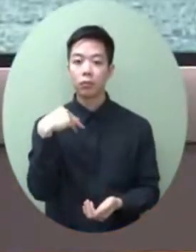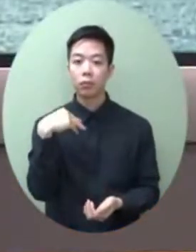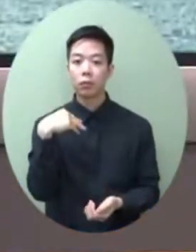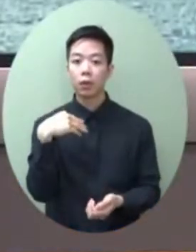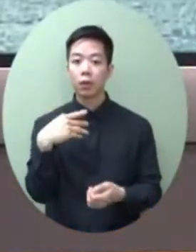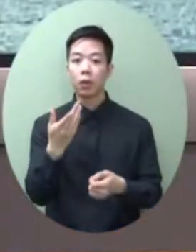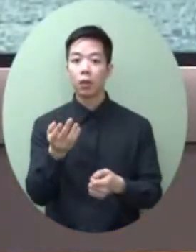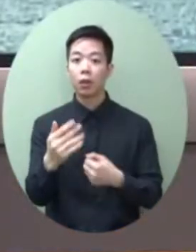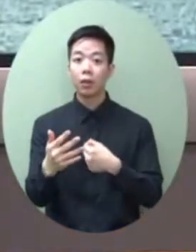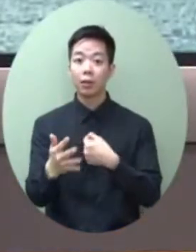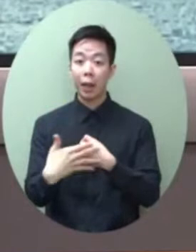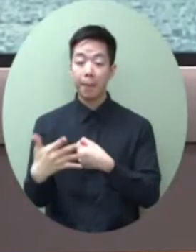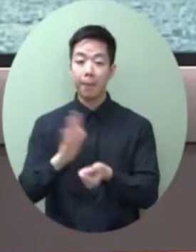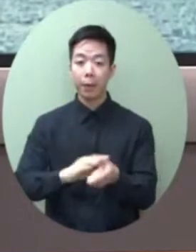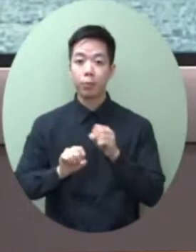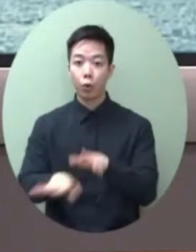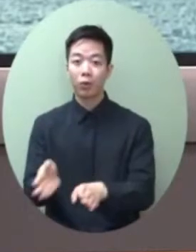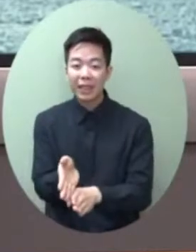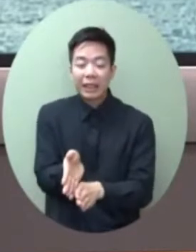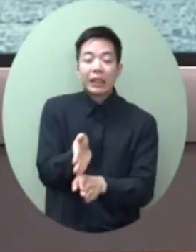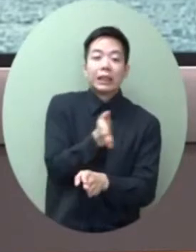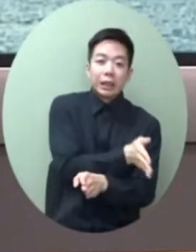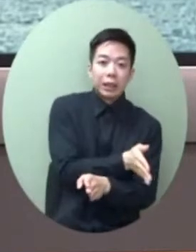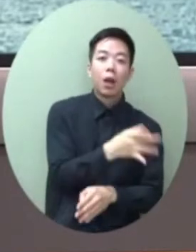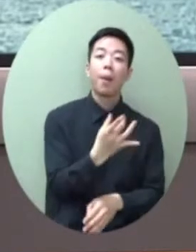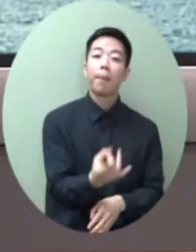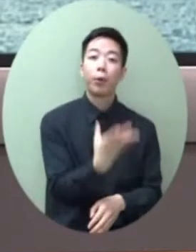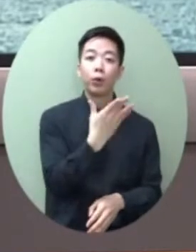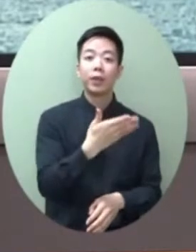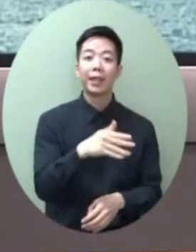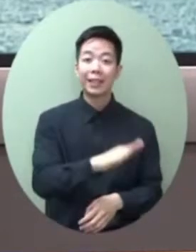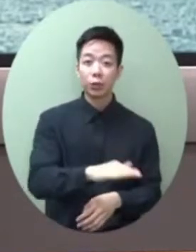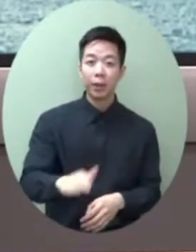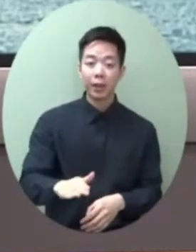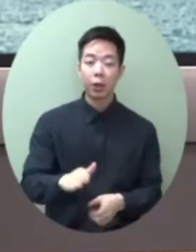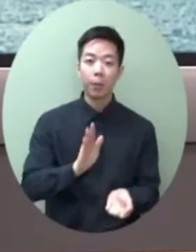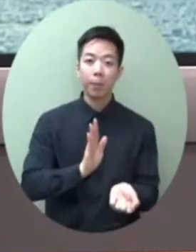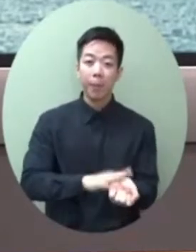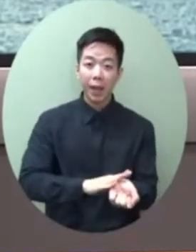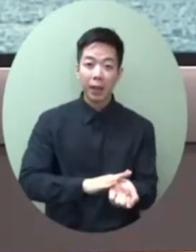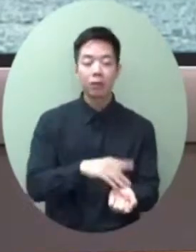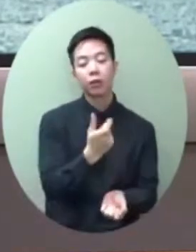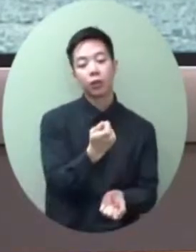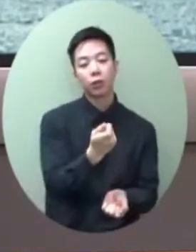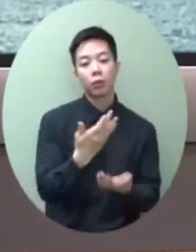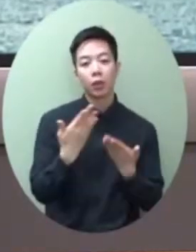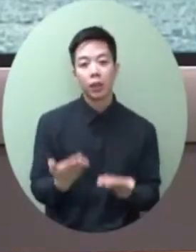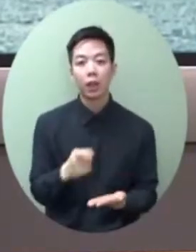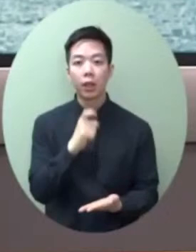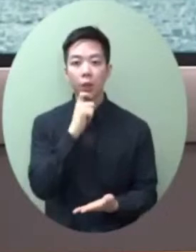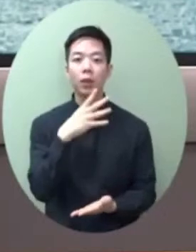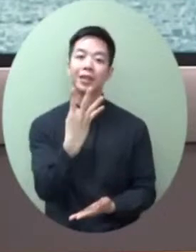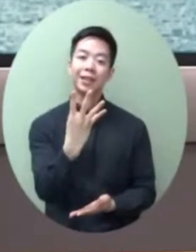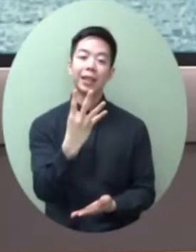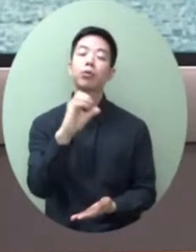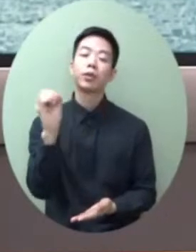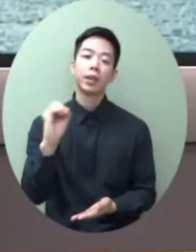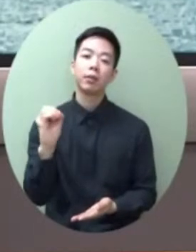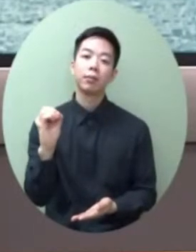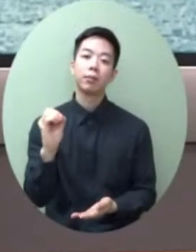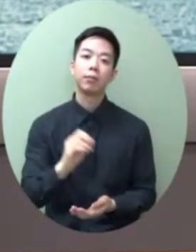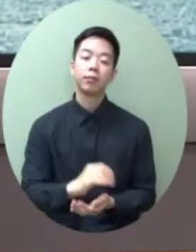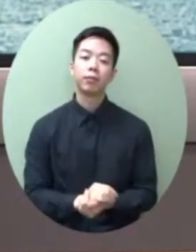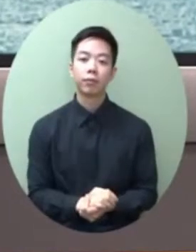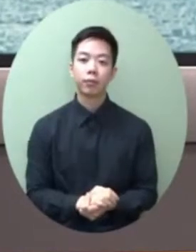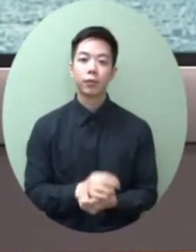Before the fifth wave, there were very few children cases, so we could not really make a comparison. Now, currently, about